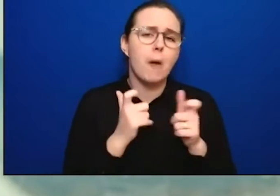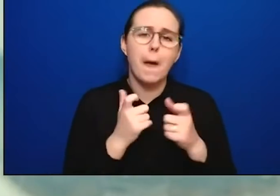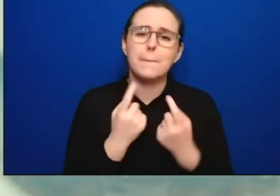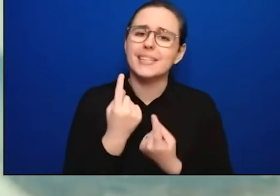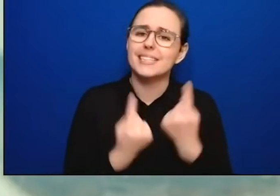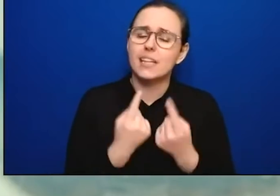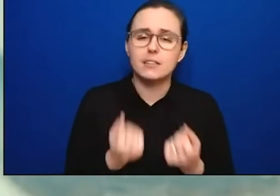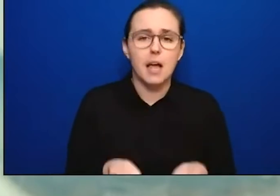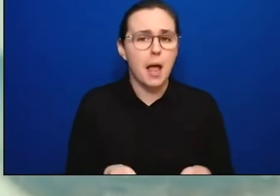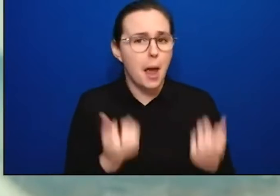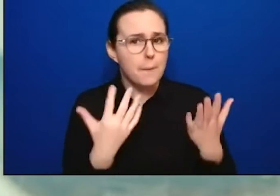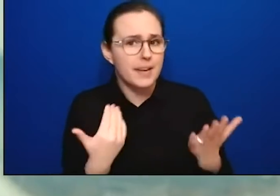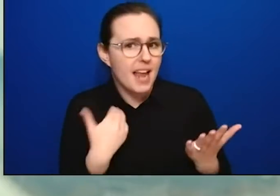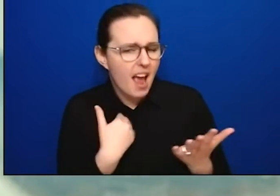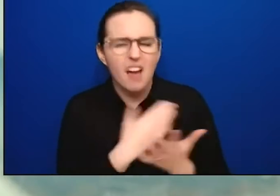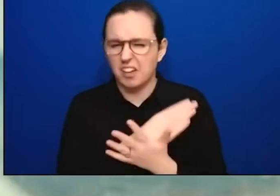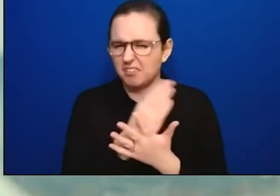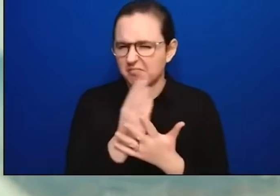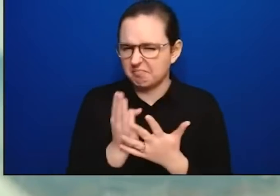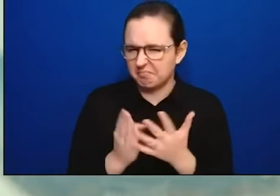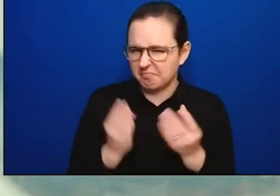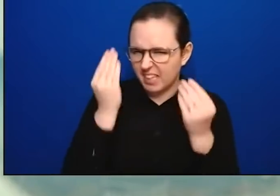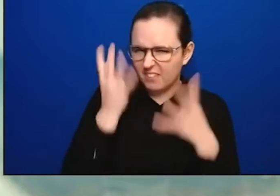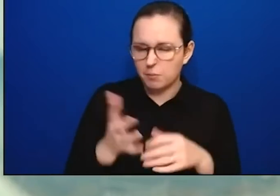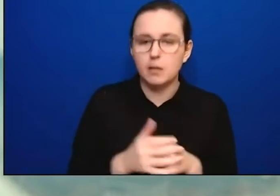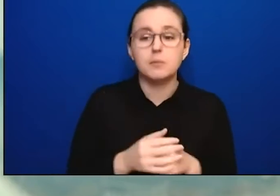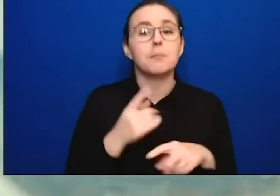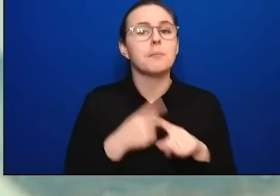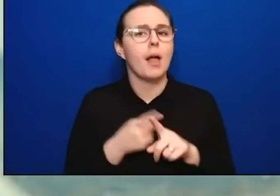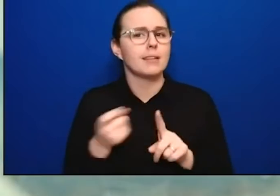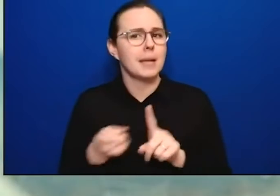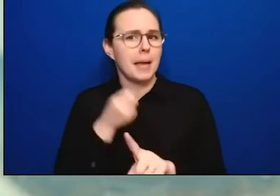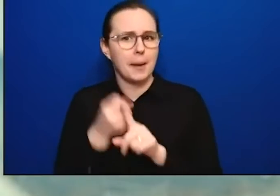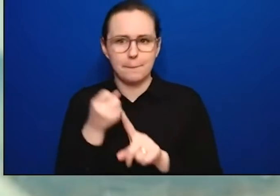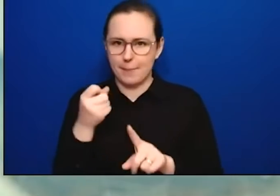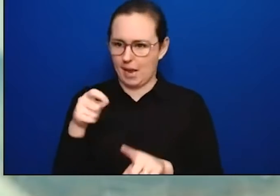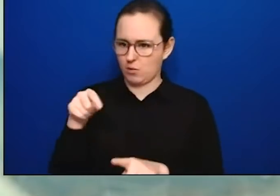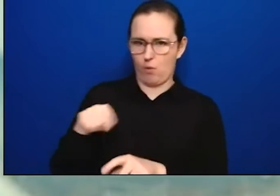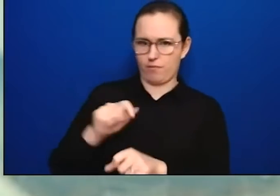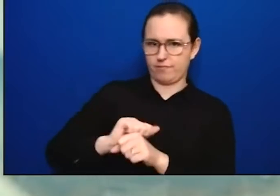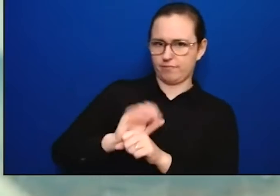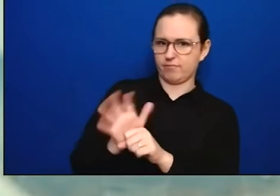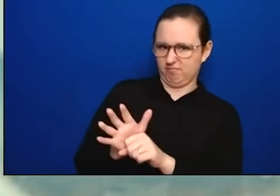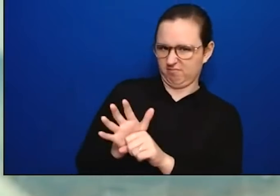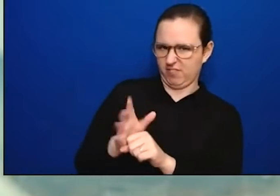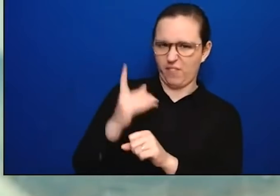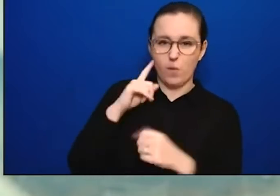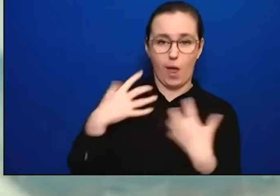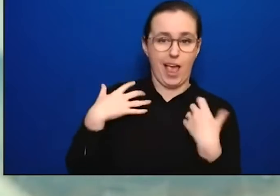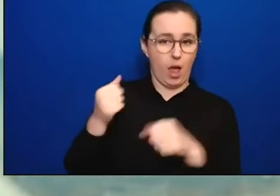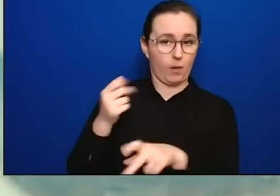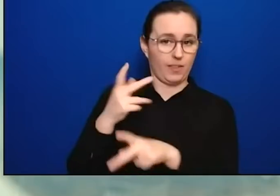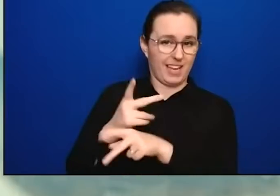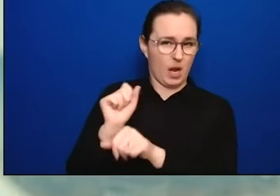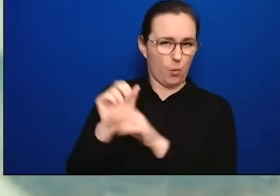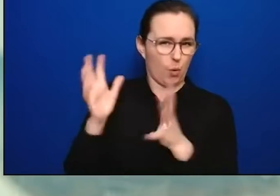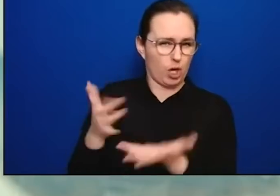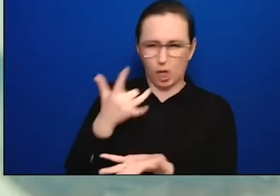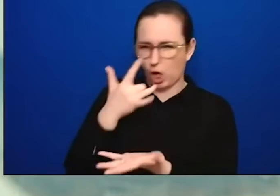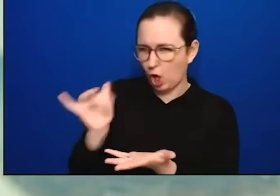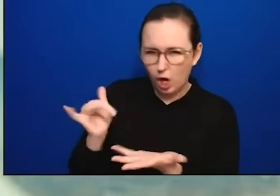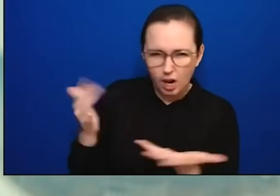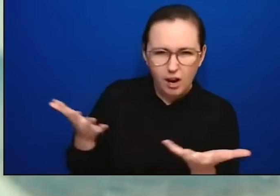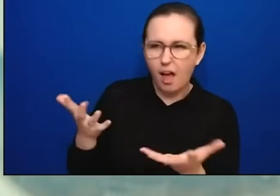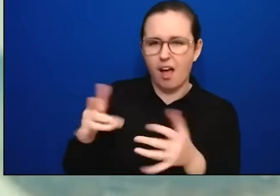and distribution, as well as the impact of COVID-19, the Omicron variant of concern on healthcare workers in our